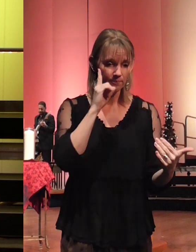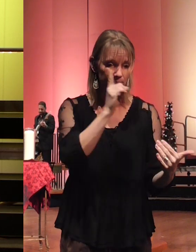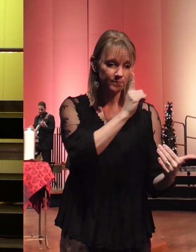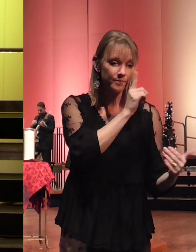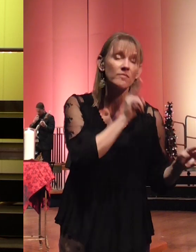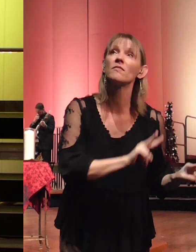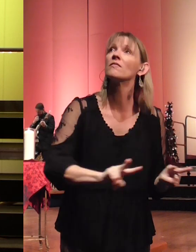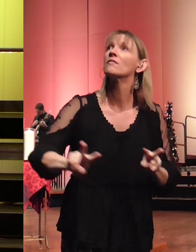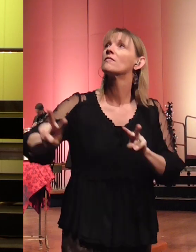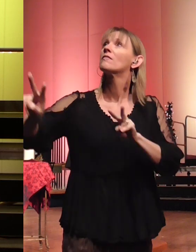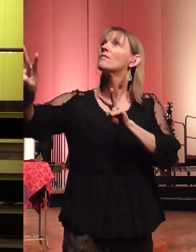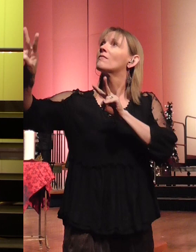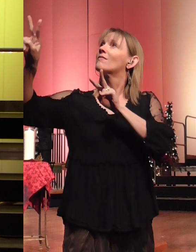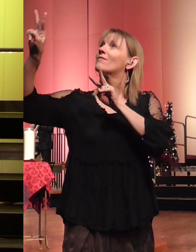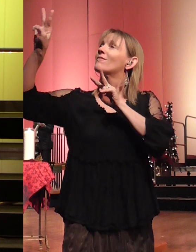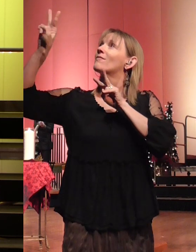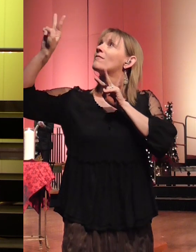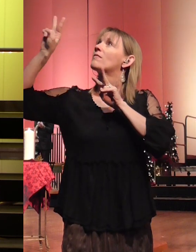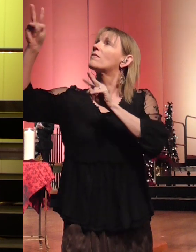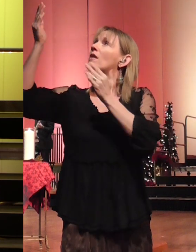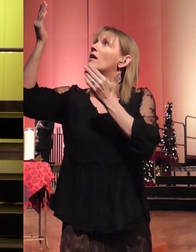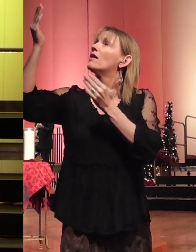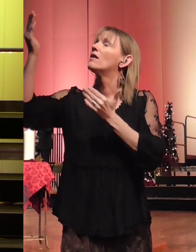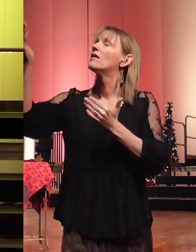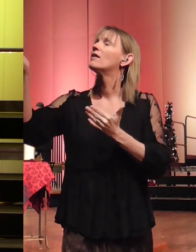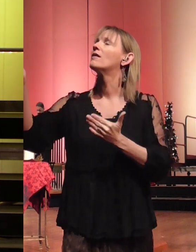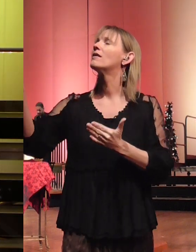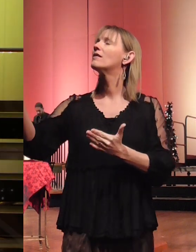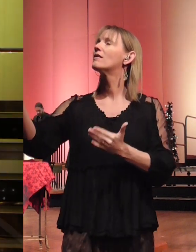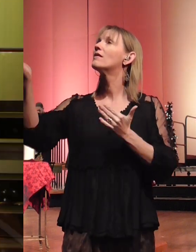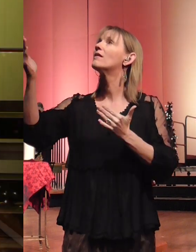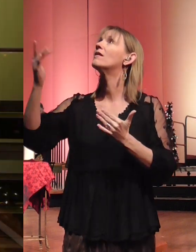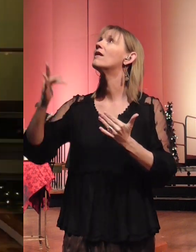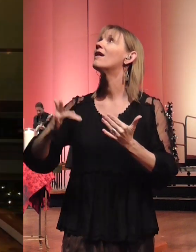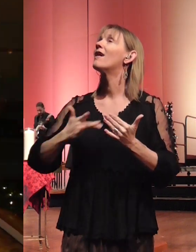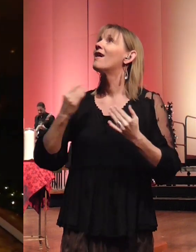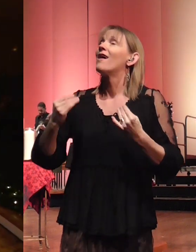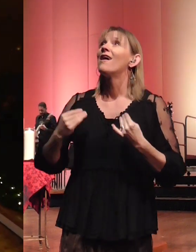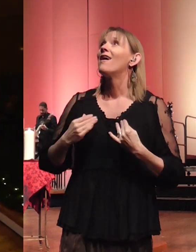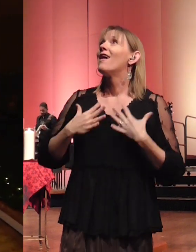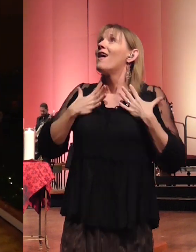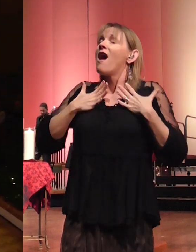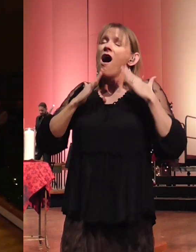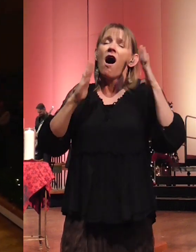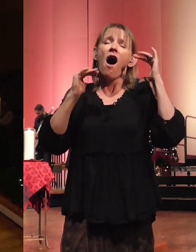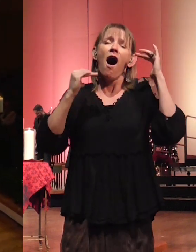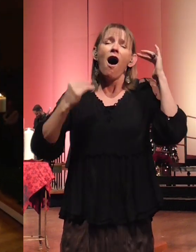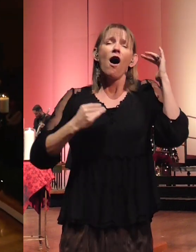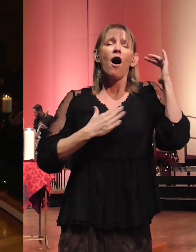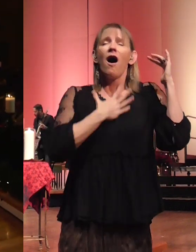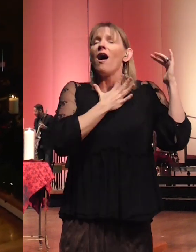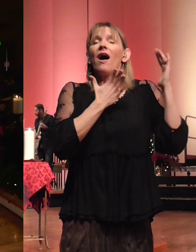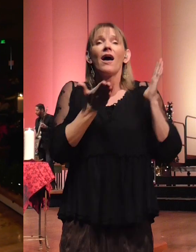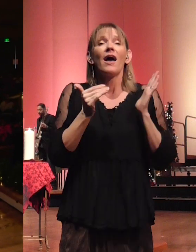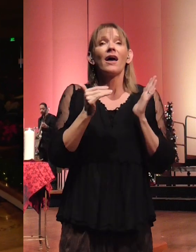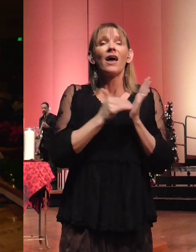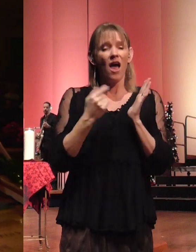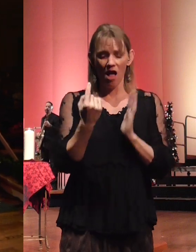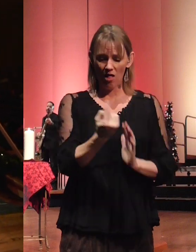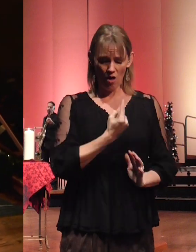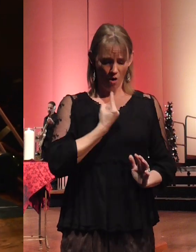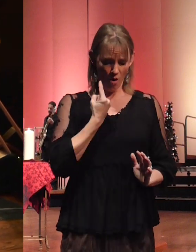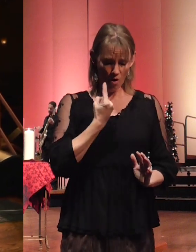and behold him. Feel the thrill of hope. You are